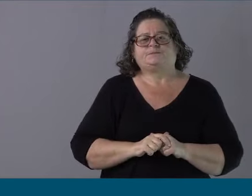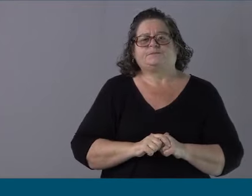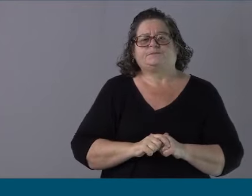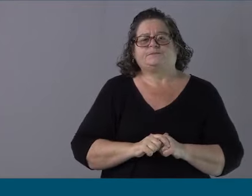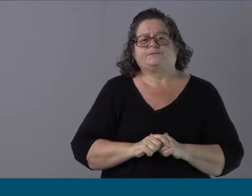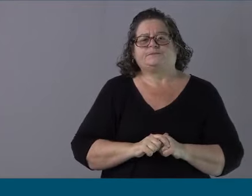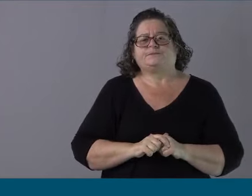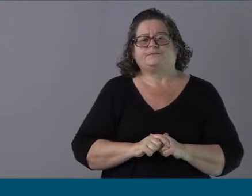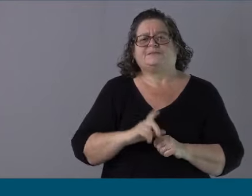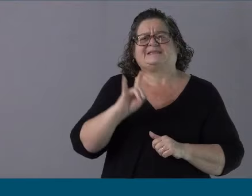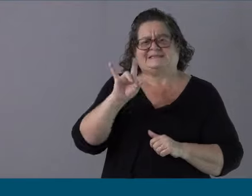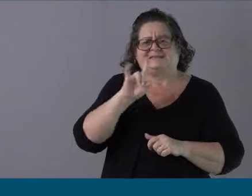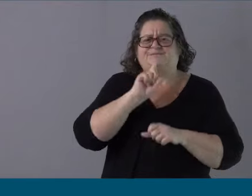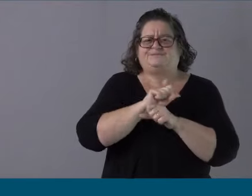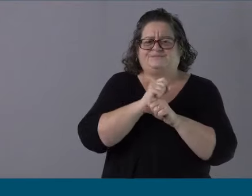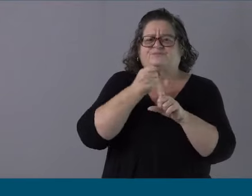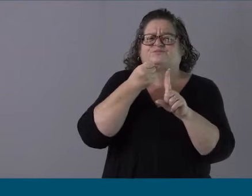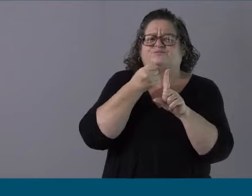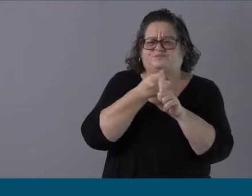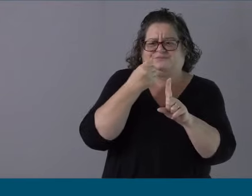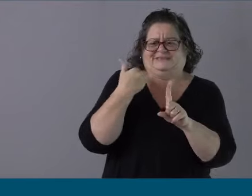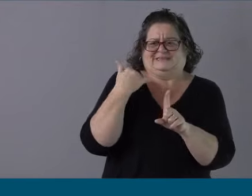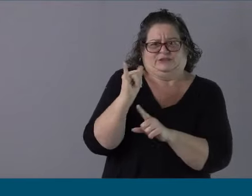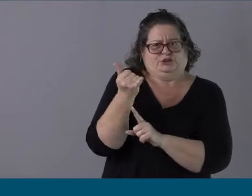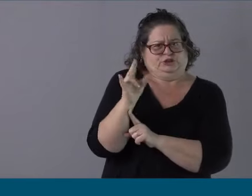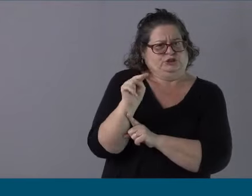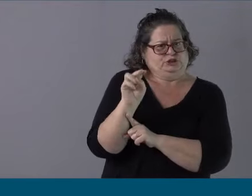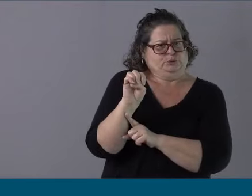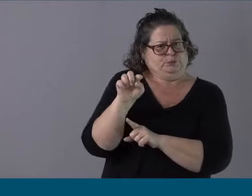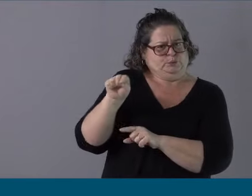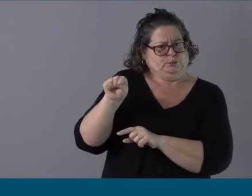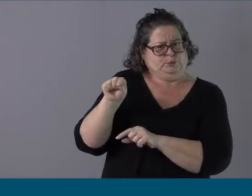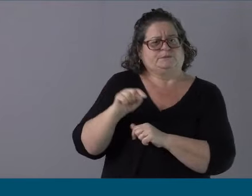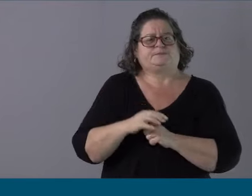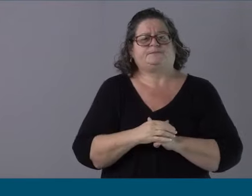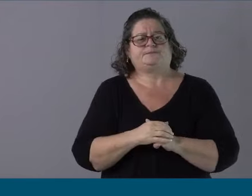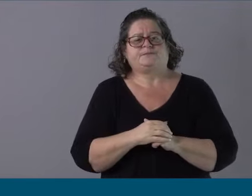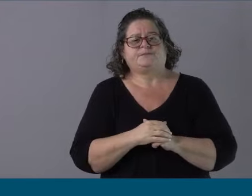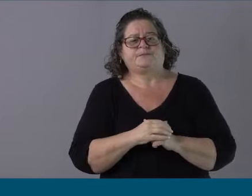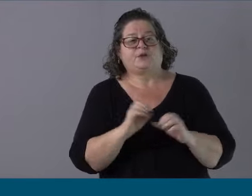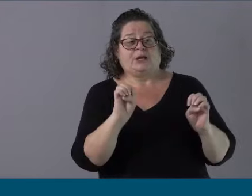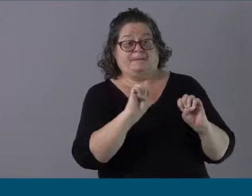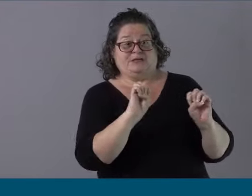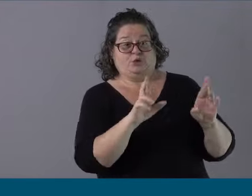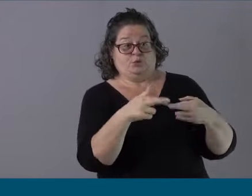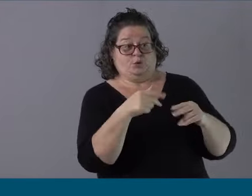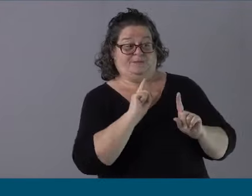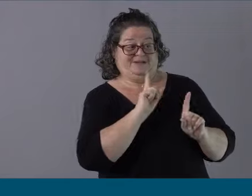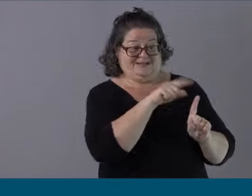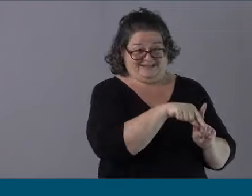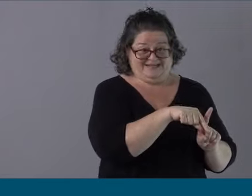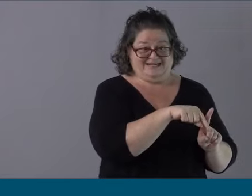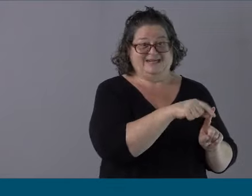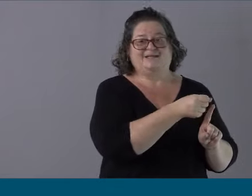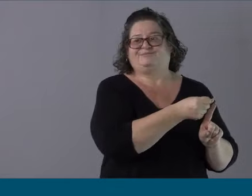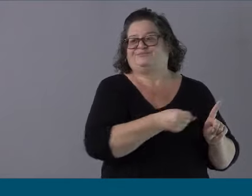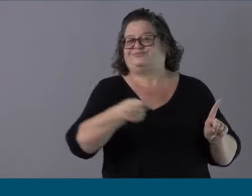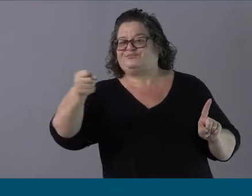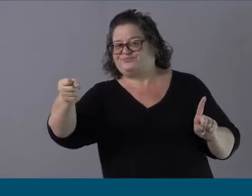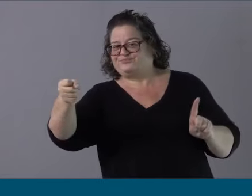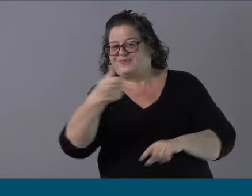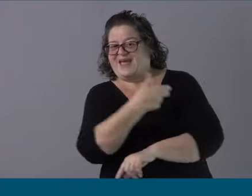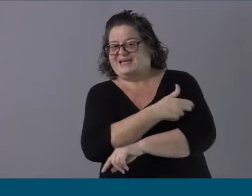in June. So those that became sick from the emergency room to a hospital bed to the ICU. And